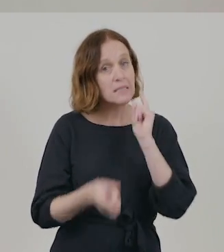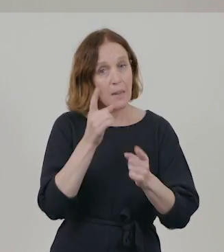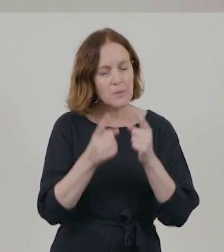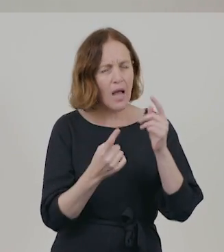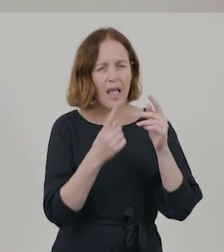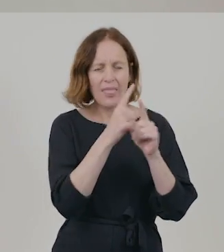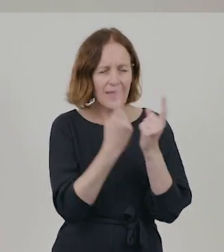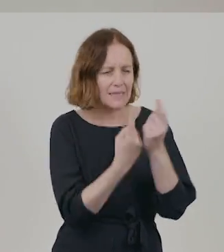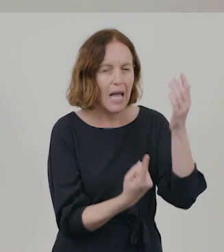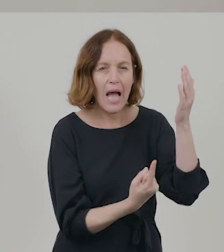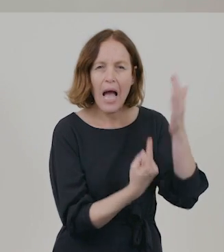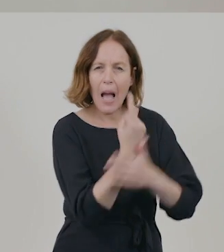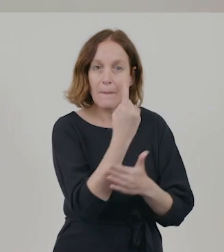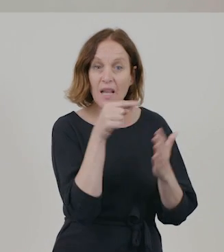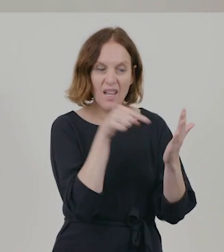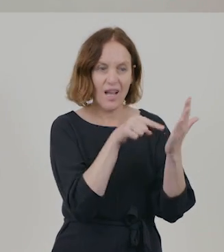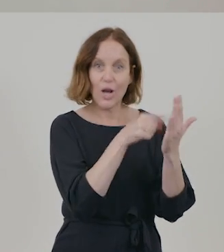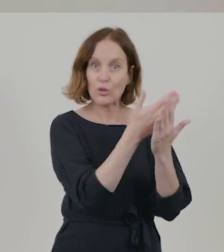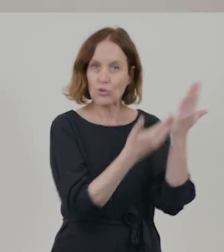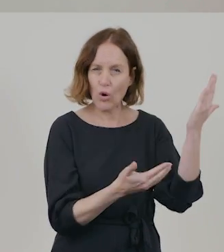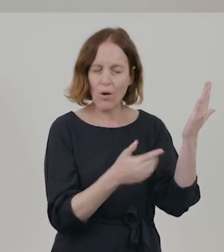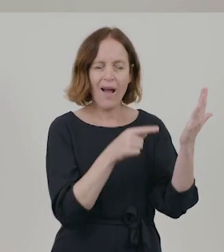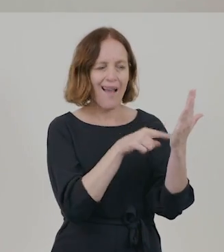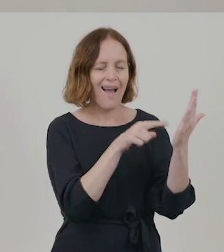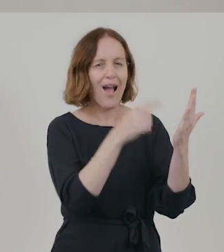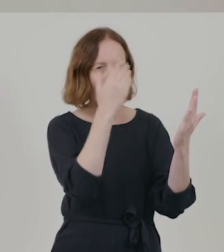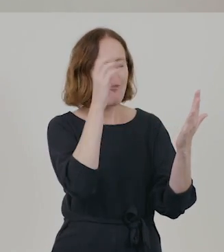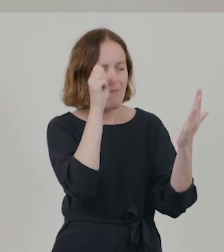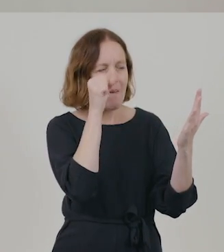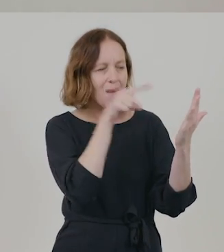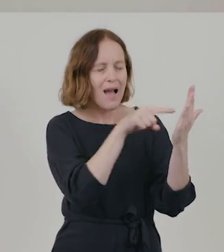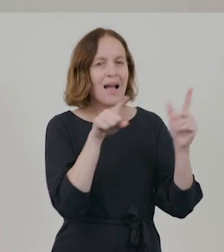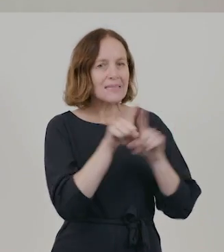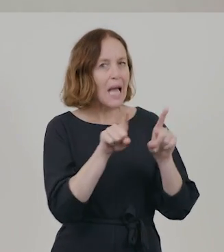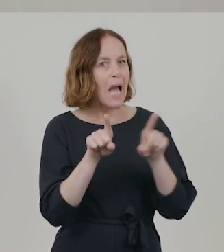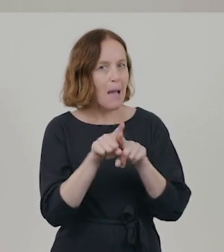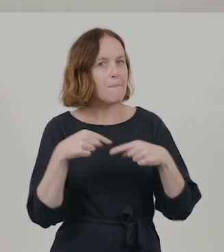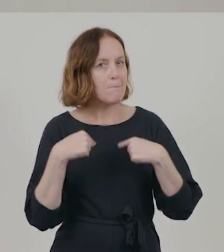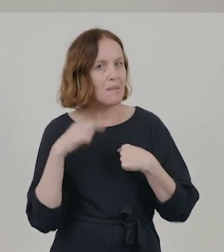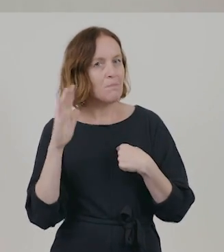Do you think Rosie meant to pull the berries so they fell on Wallace's head?